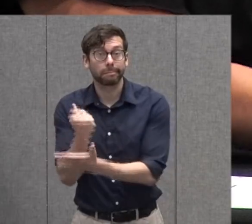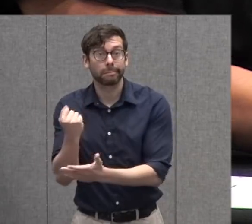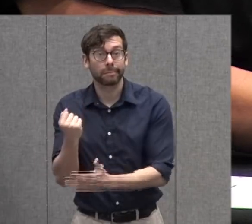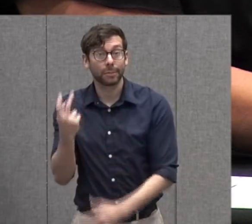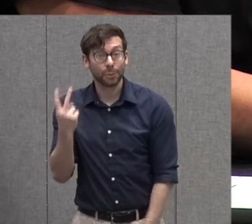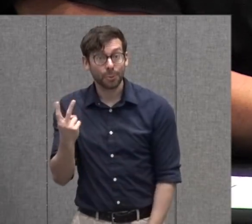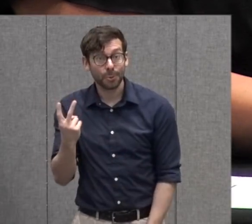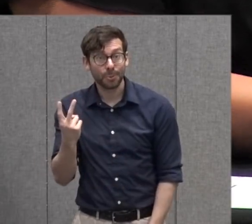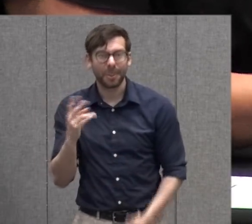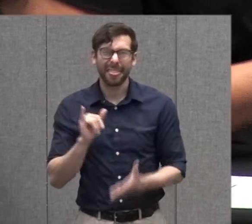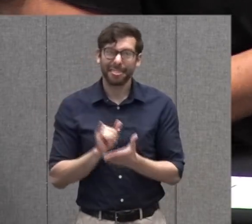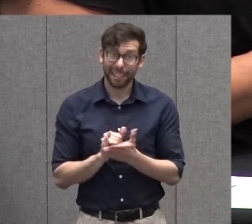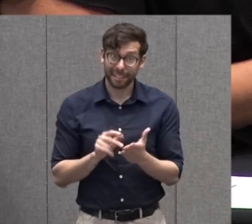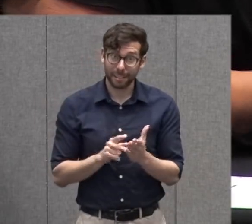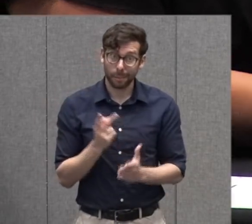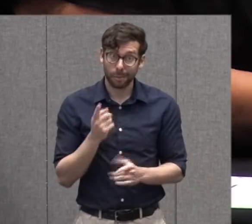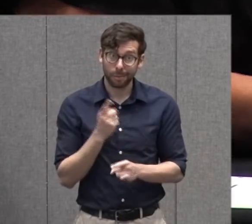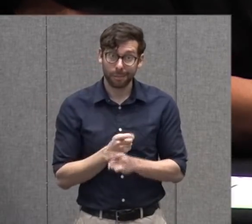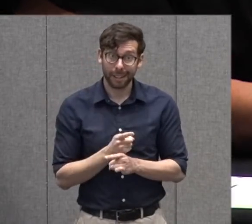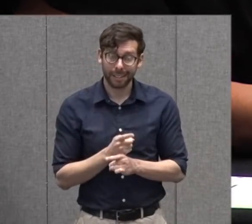he's going to do next.